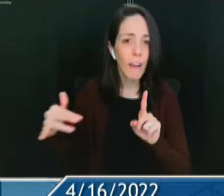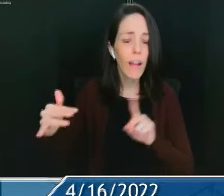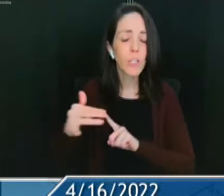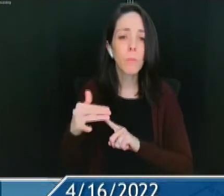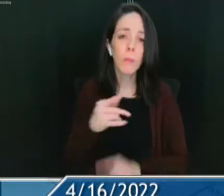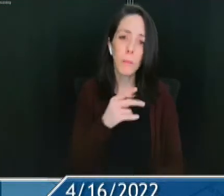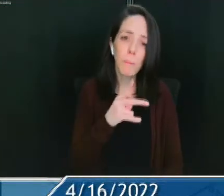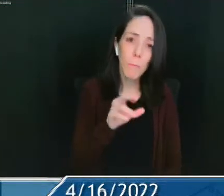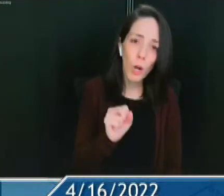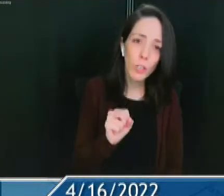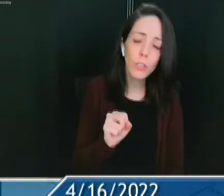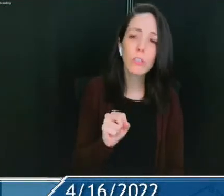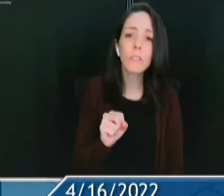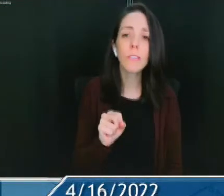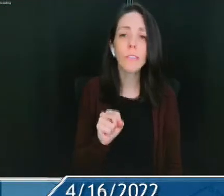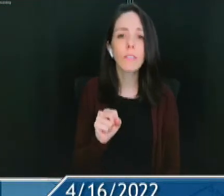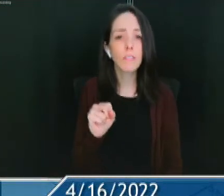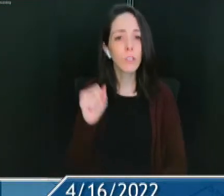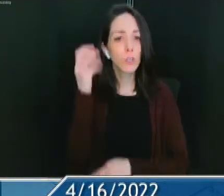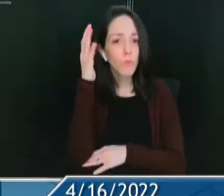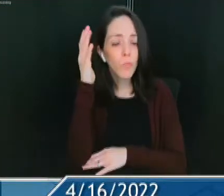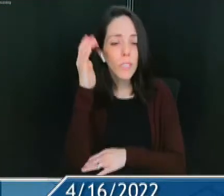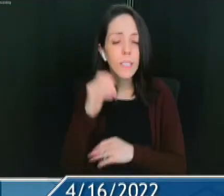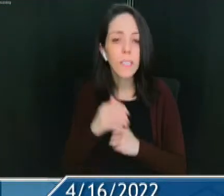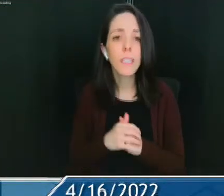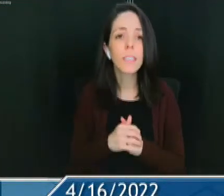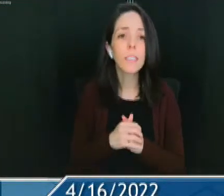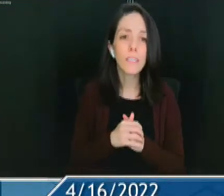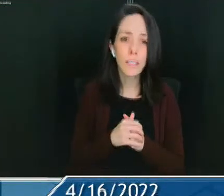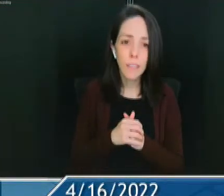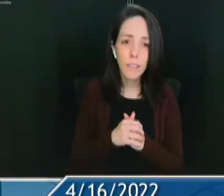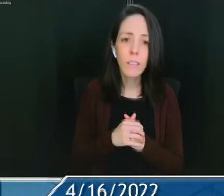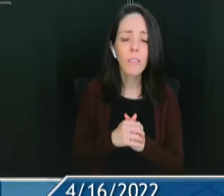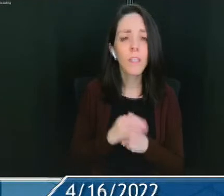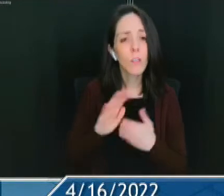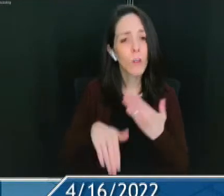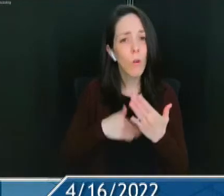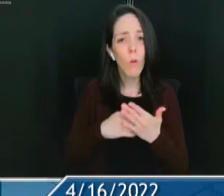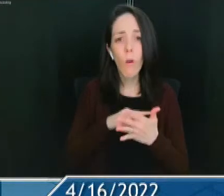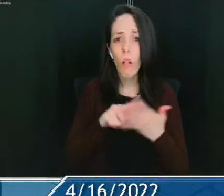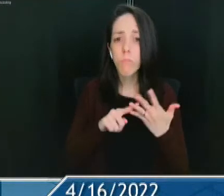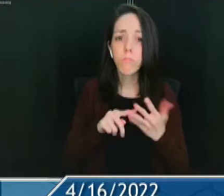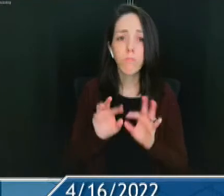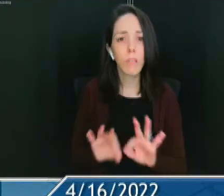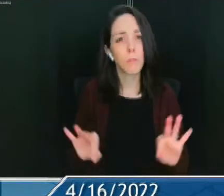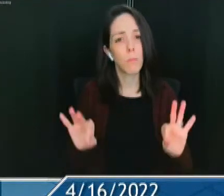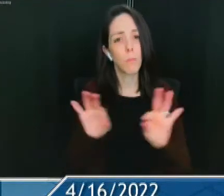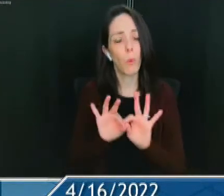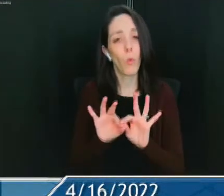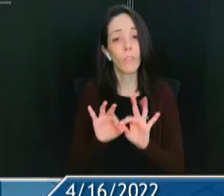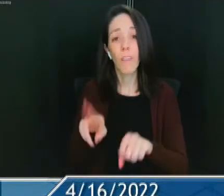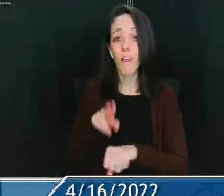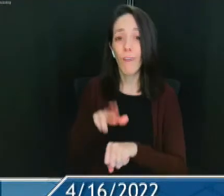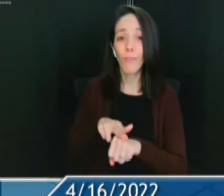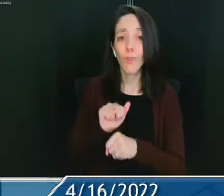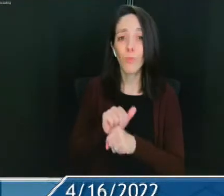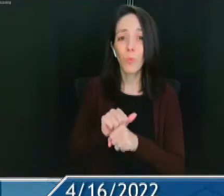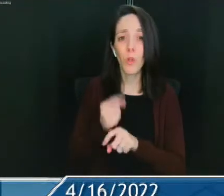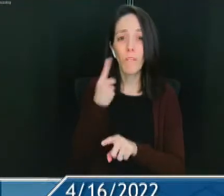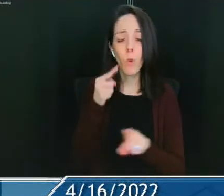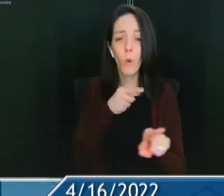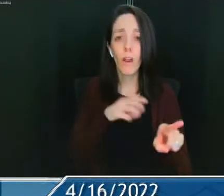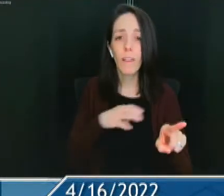forward on the canopy and other areas. All of these are important areas. Of course, the work of the council isn't